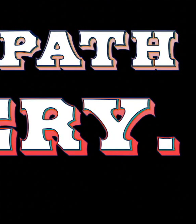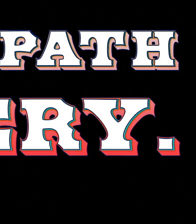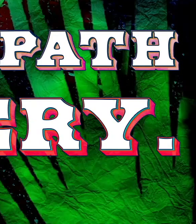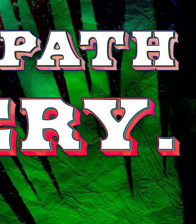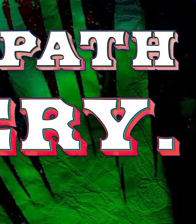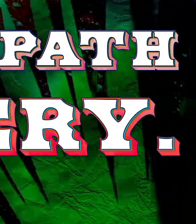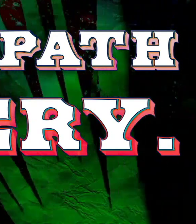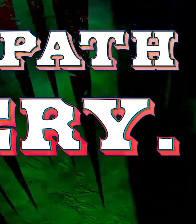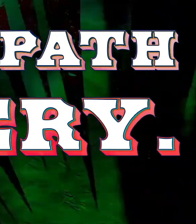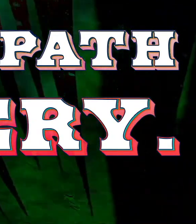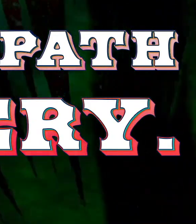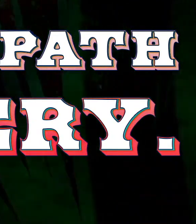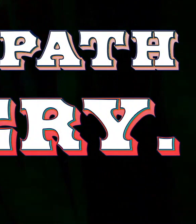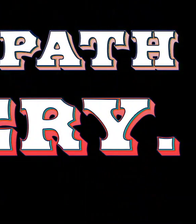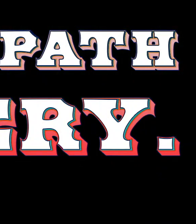misery.